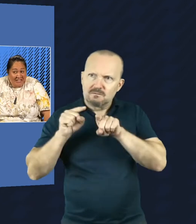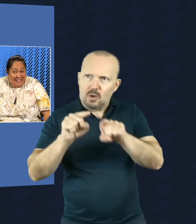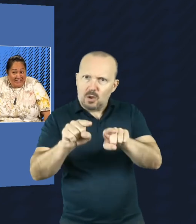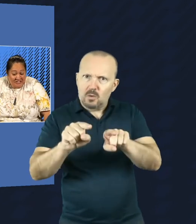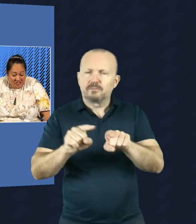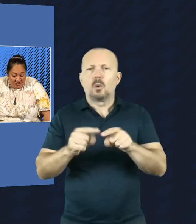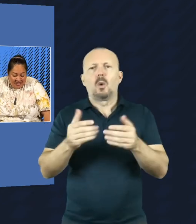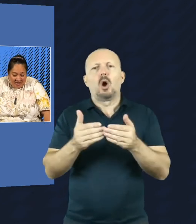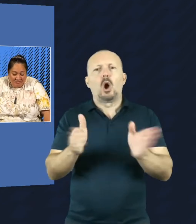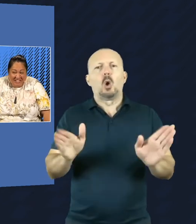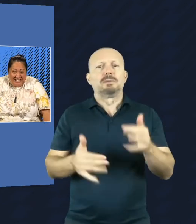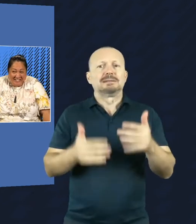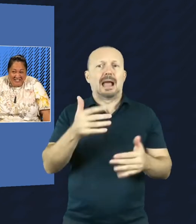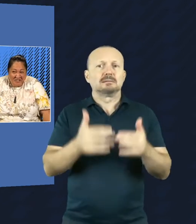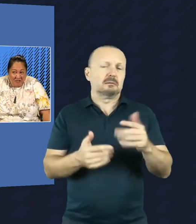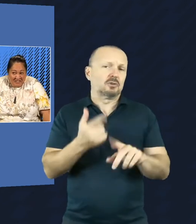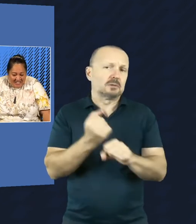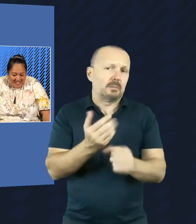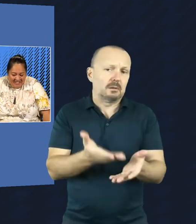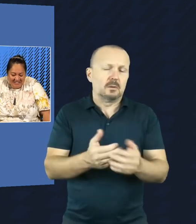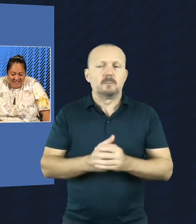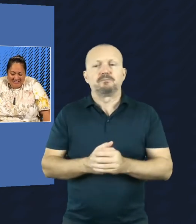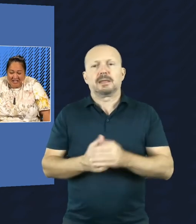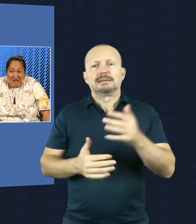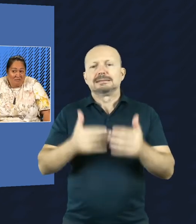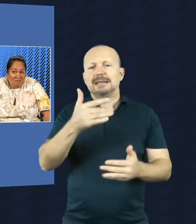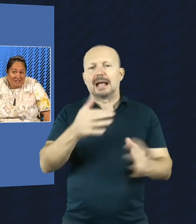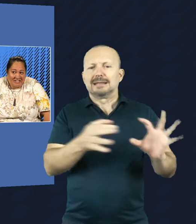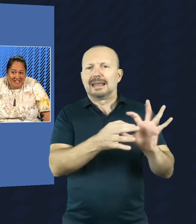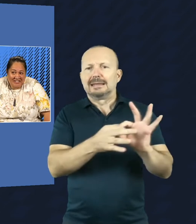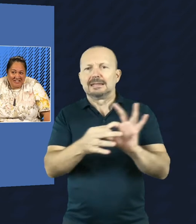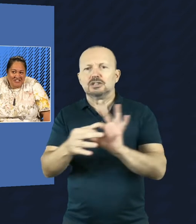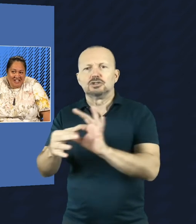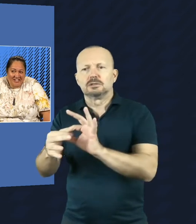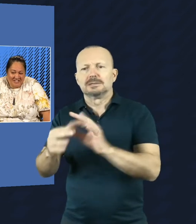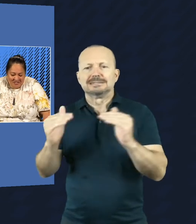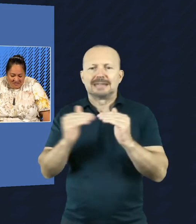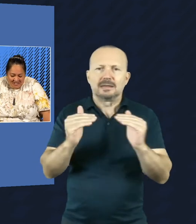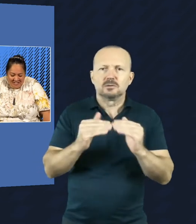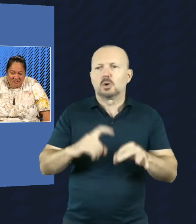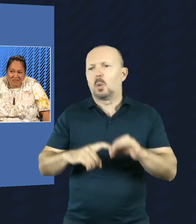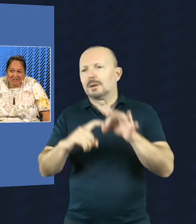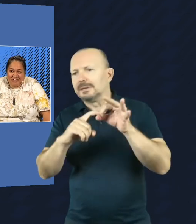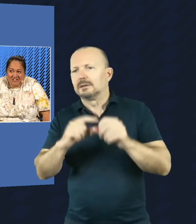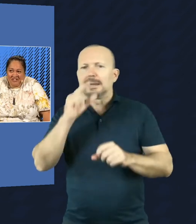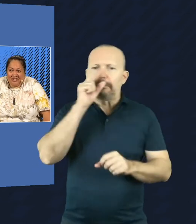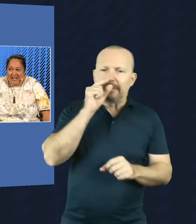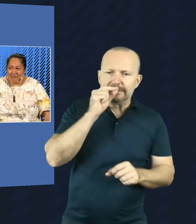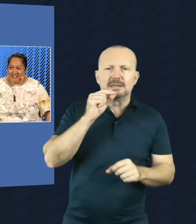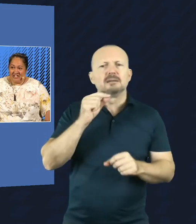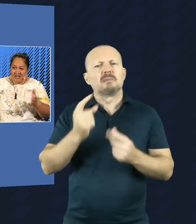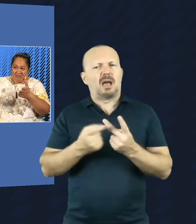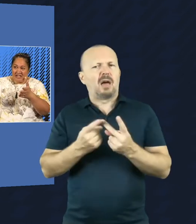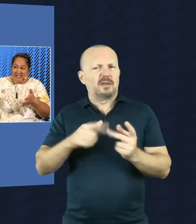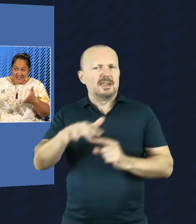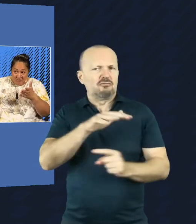them, data linkage, standards and quality, capability, and just other thought leadership areas.